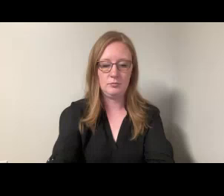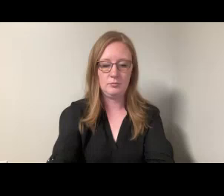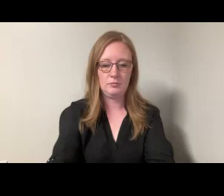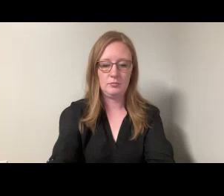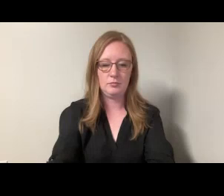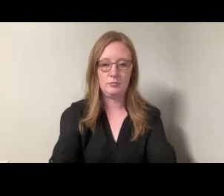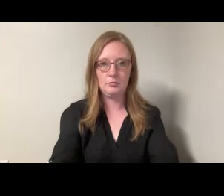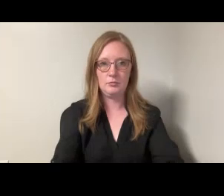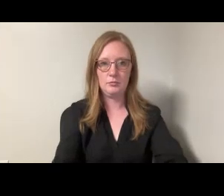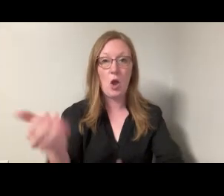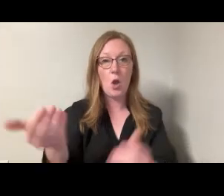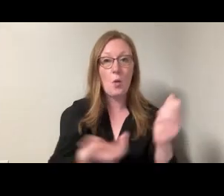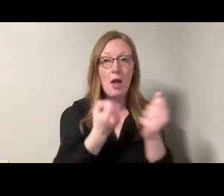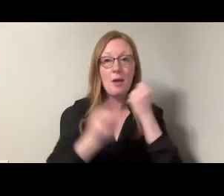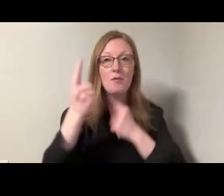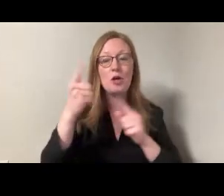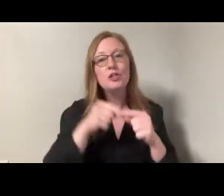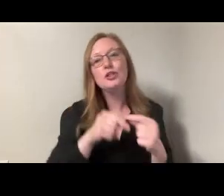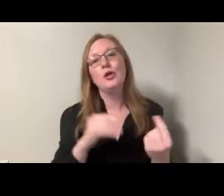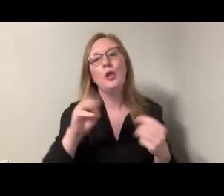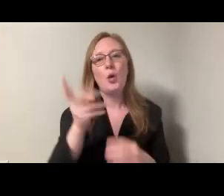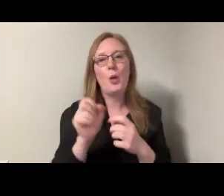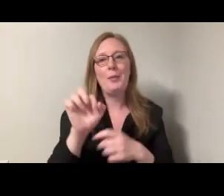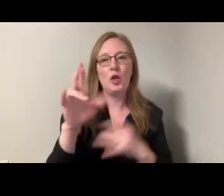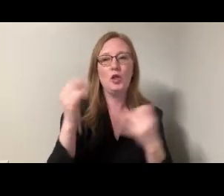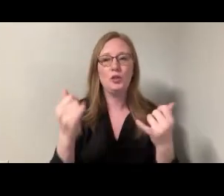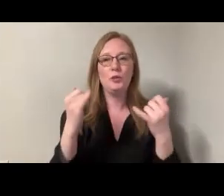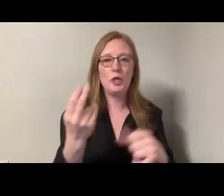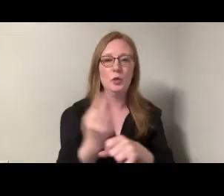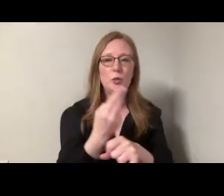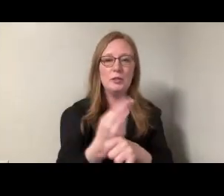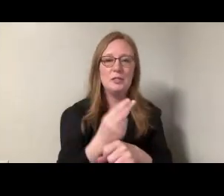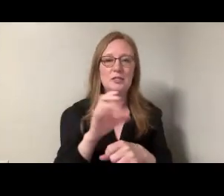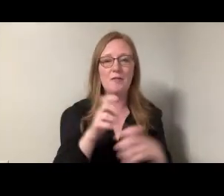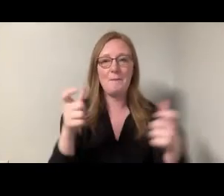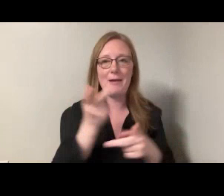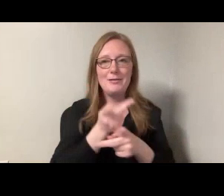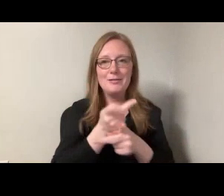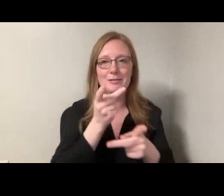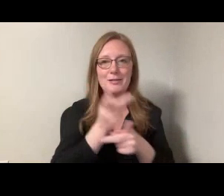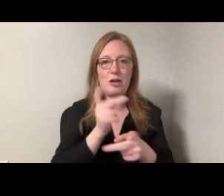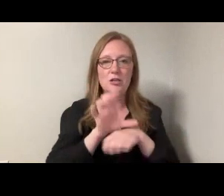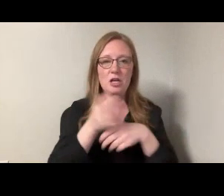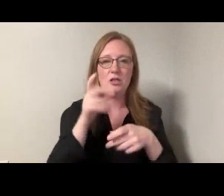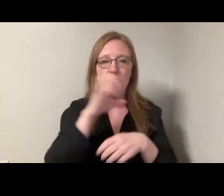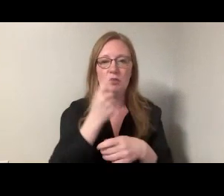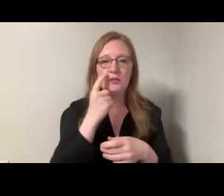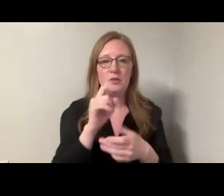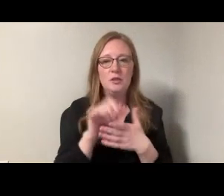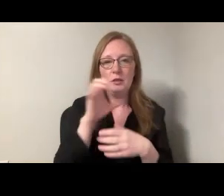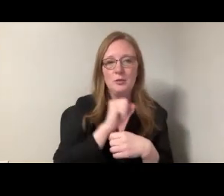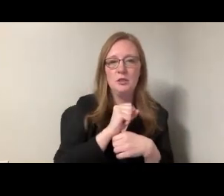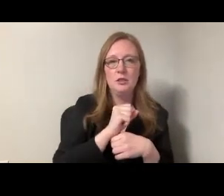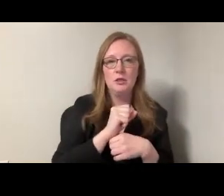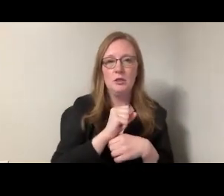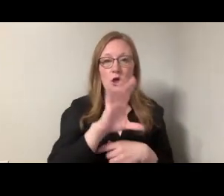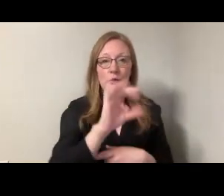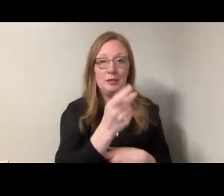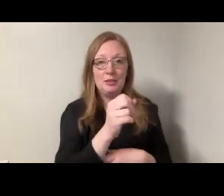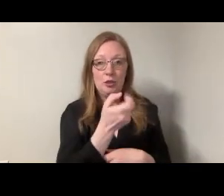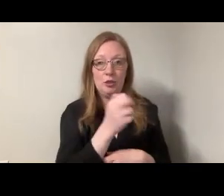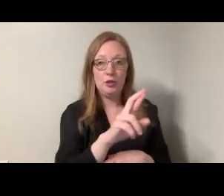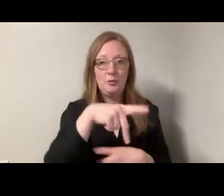All right, welcome everyone to our webinar today, Use of Mass Care Task Forces to Drive Planning Assumptions. I'm Christine Heiser with the